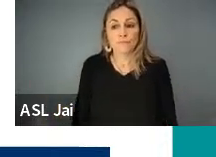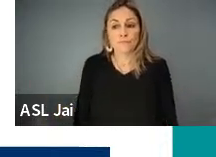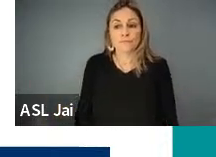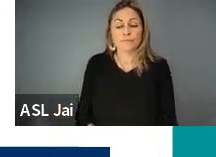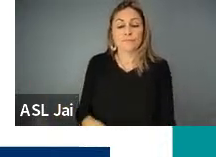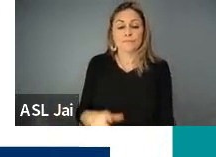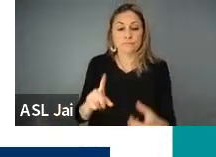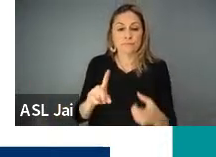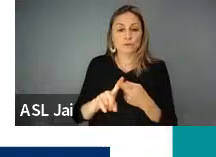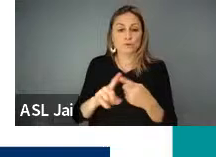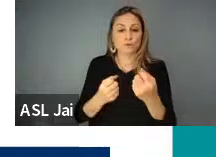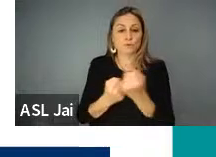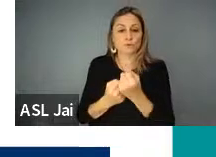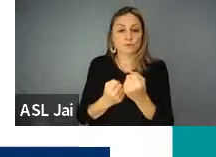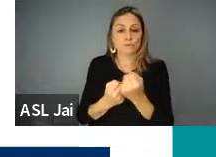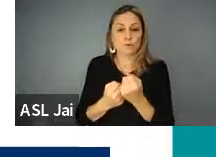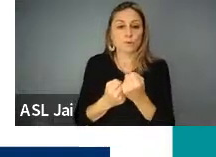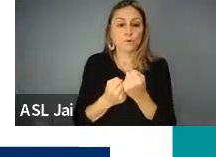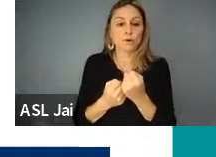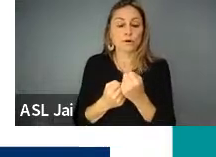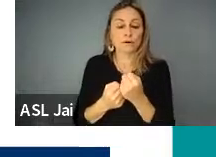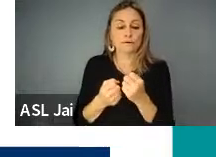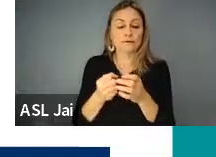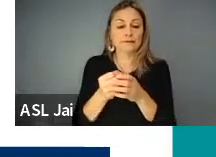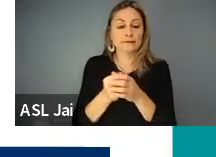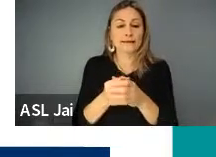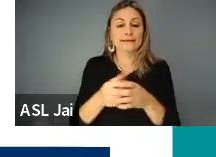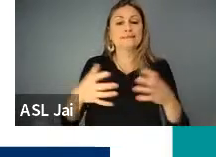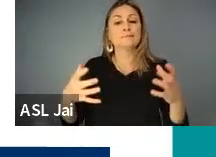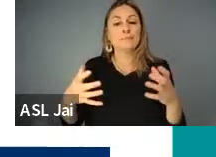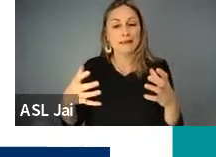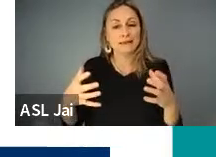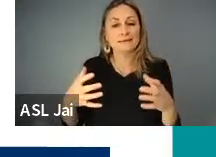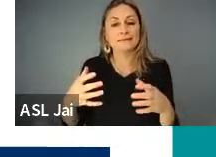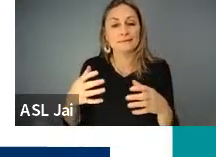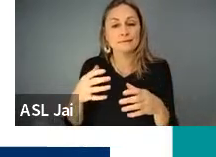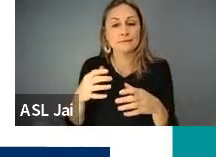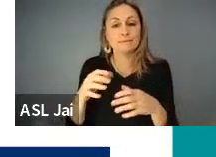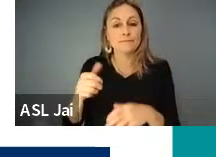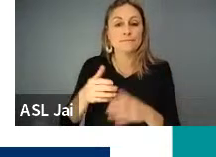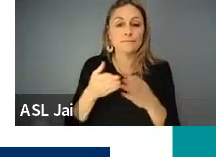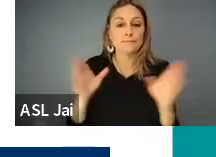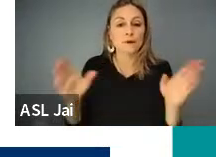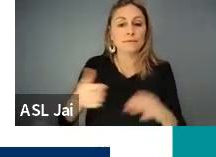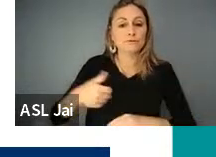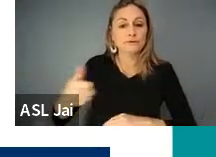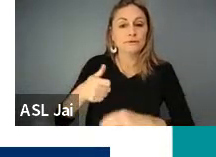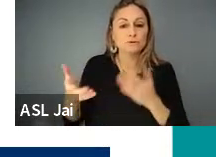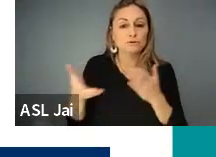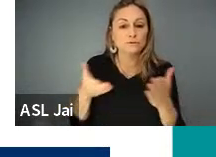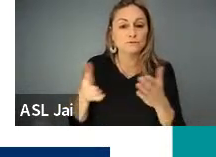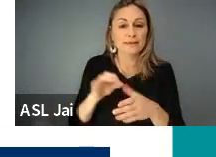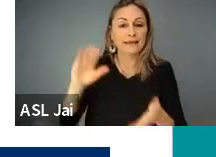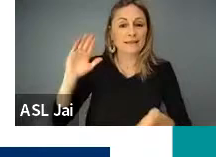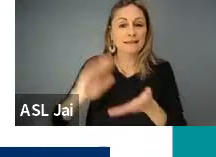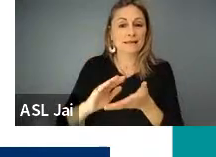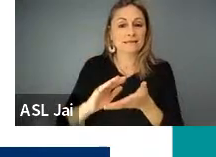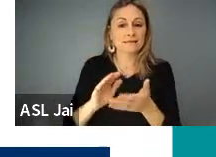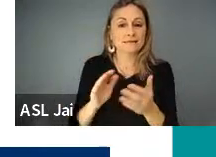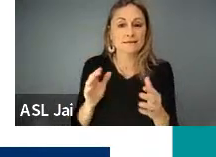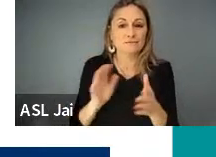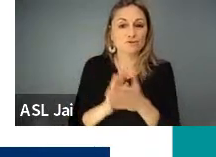to support expanded public transit service, as well as ways to reduce congestion on the highway.